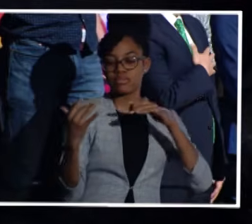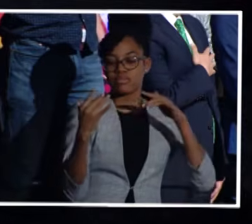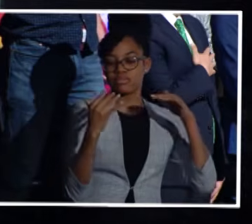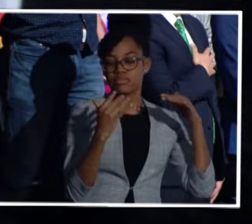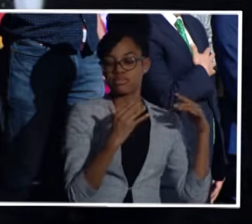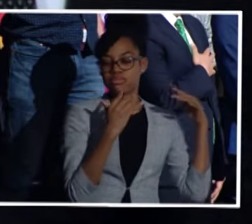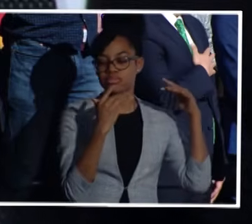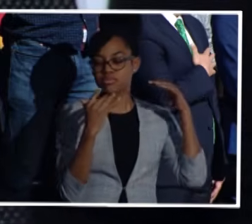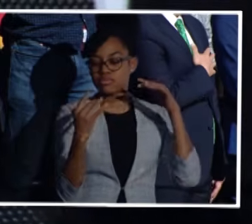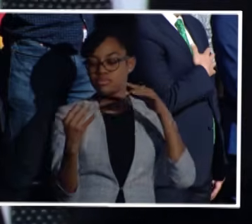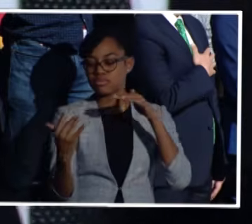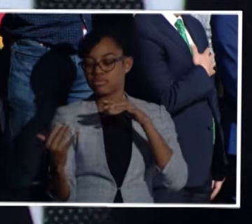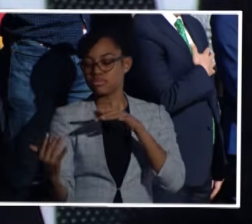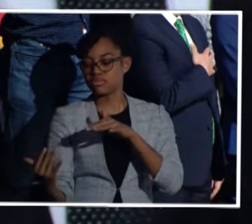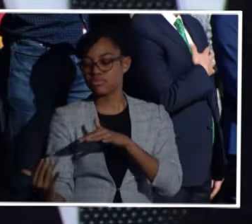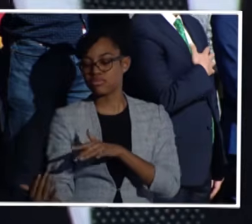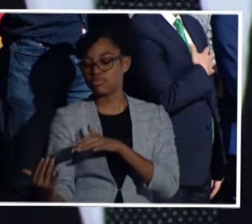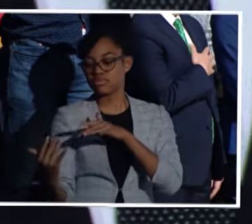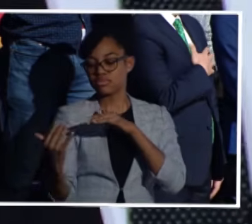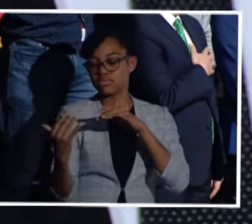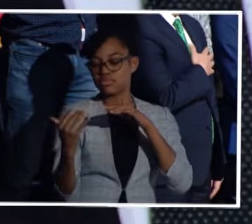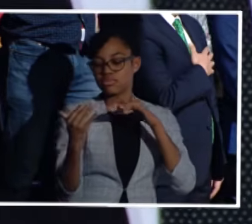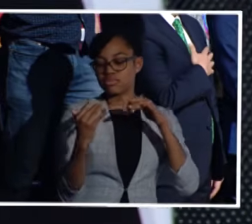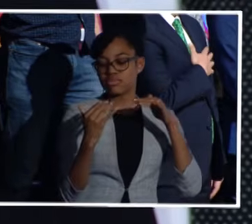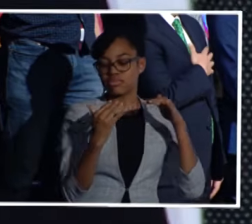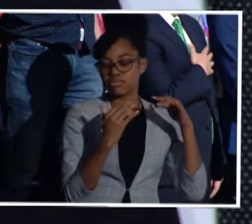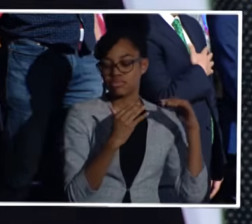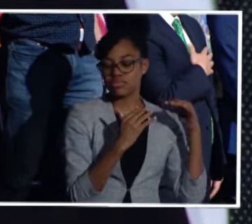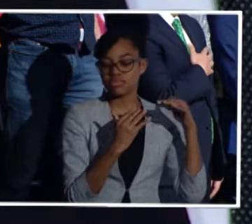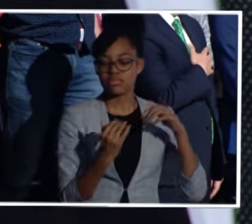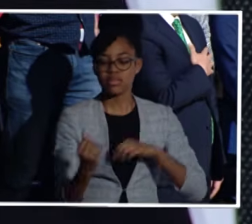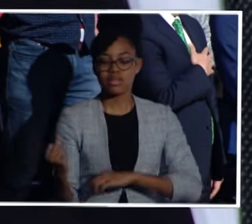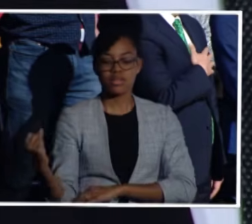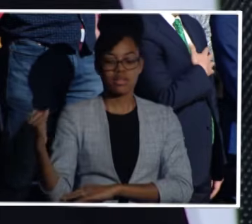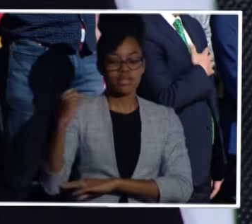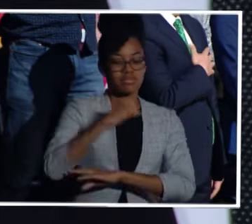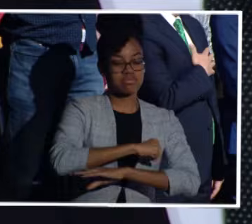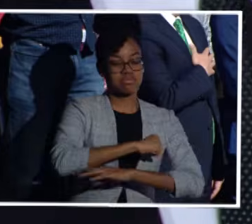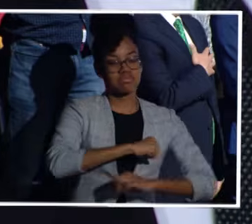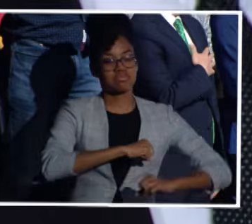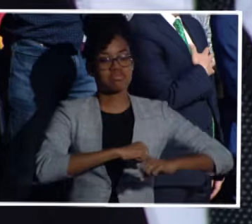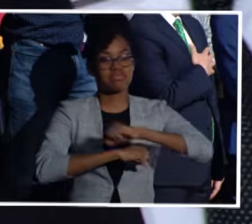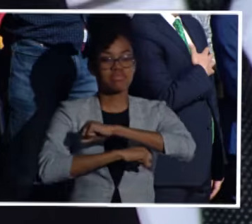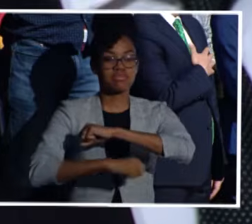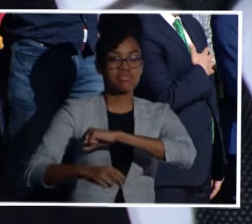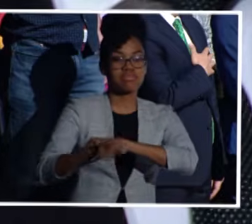perilous fight o'er the ramparts we